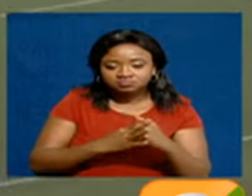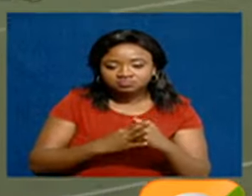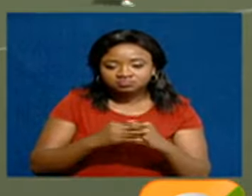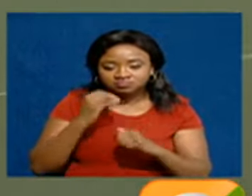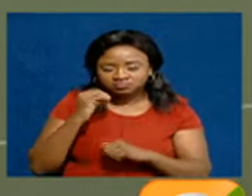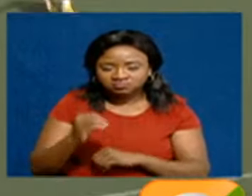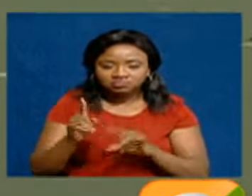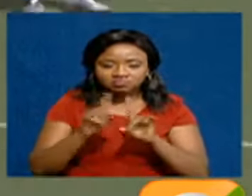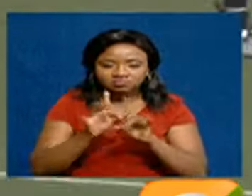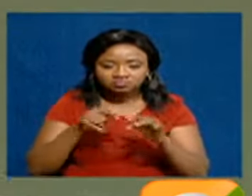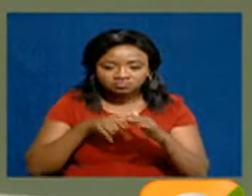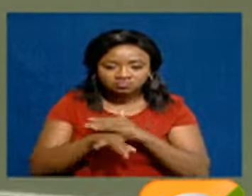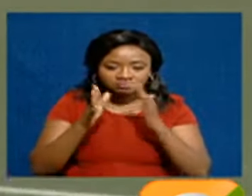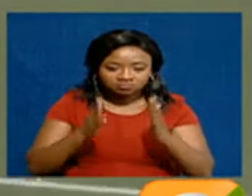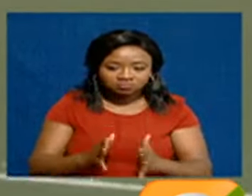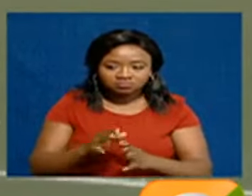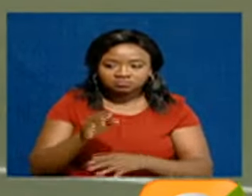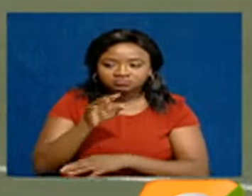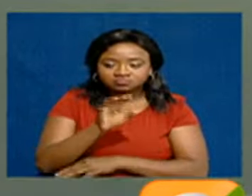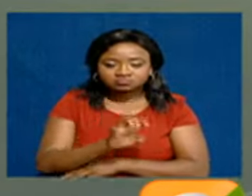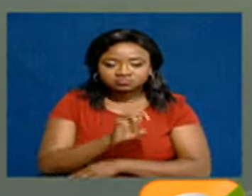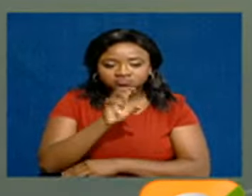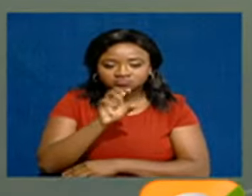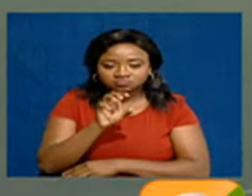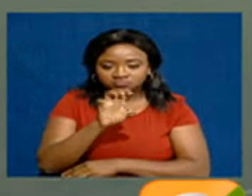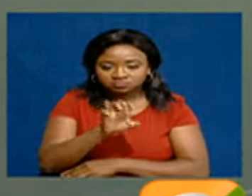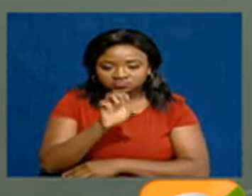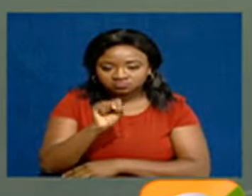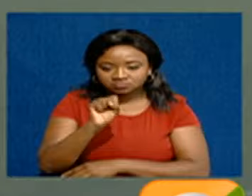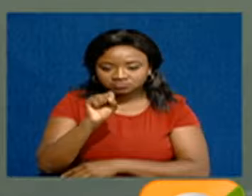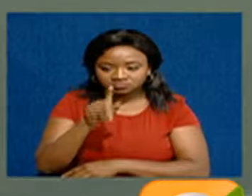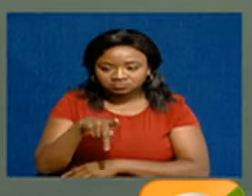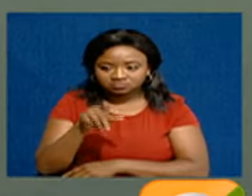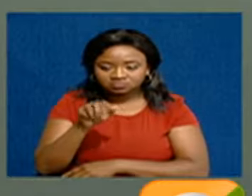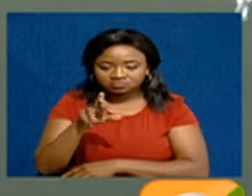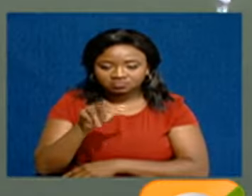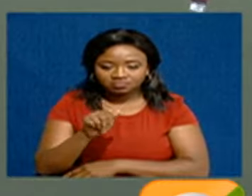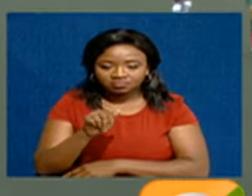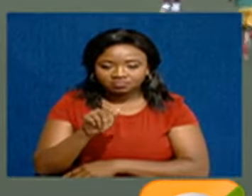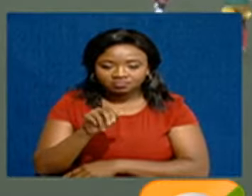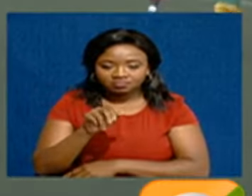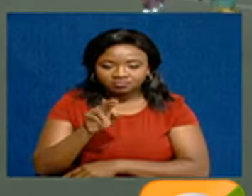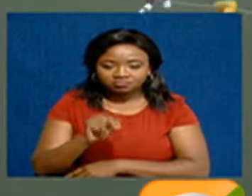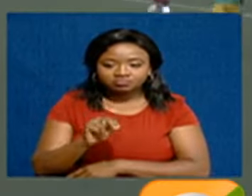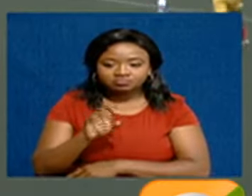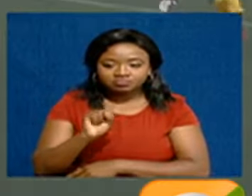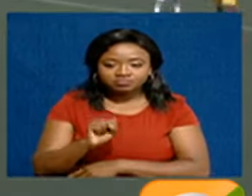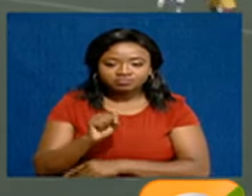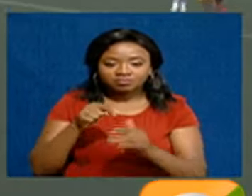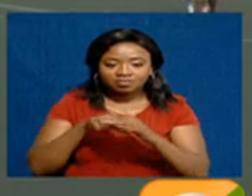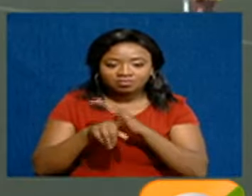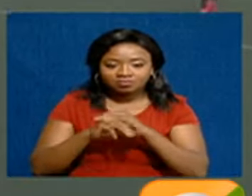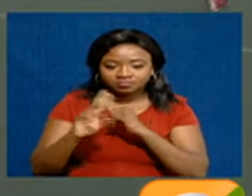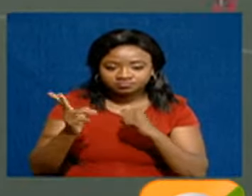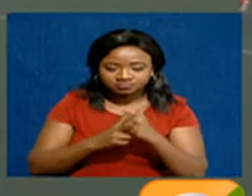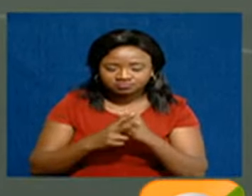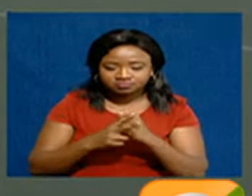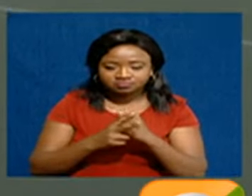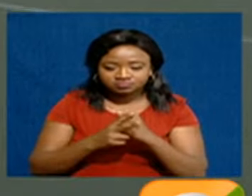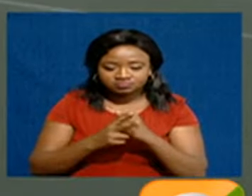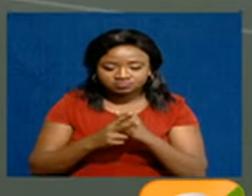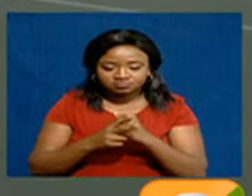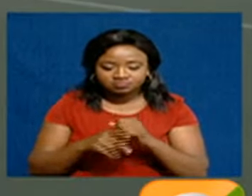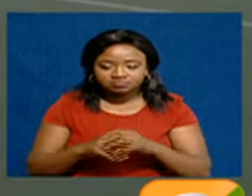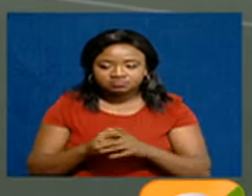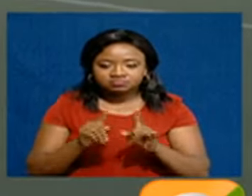with striker Esperance Maboma scoring 7 goals and Roy